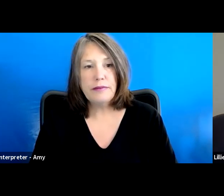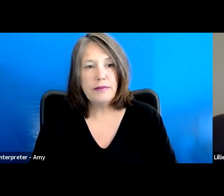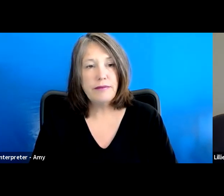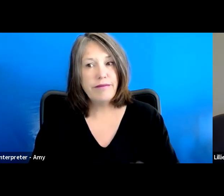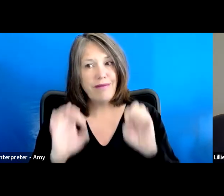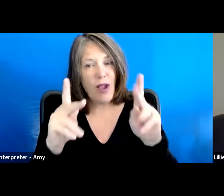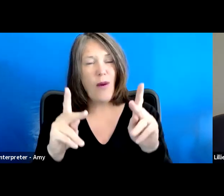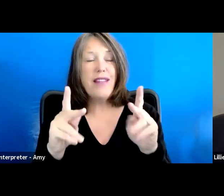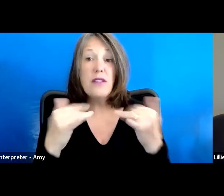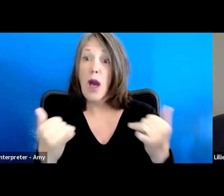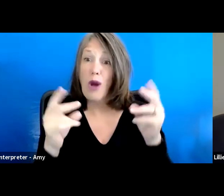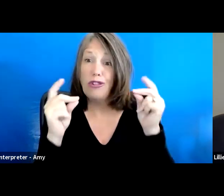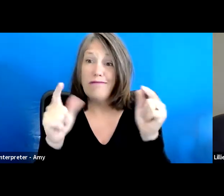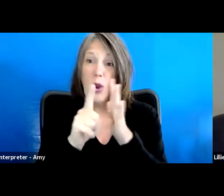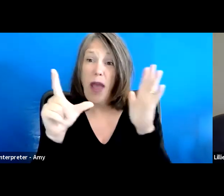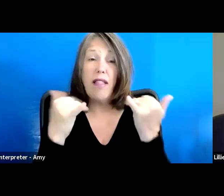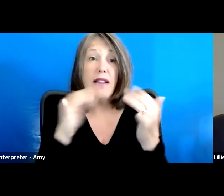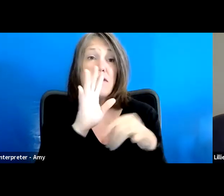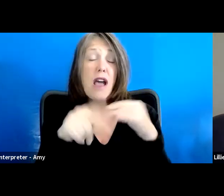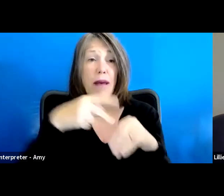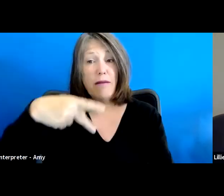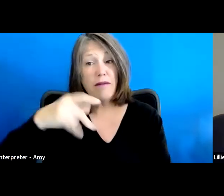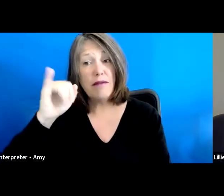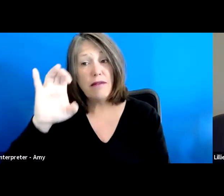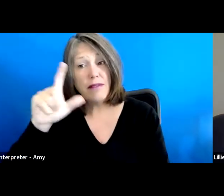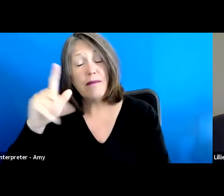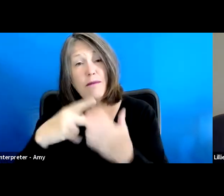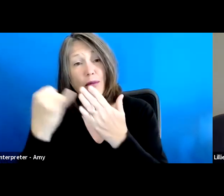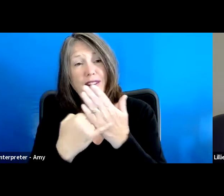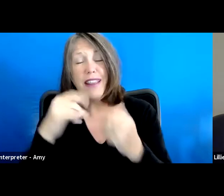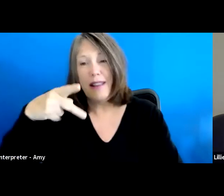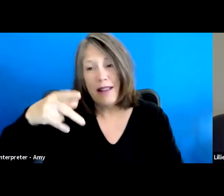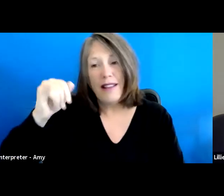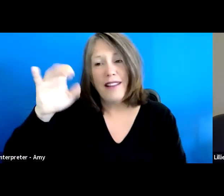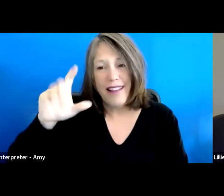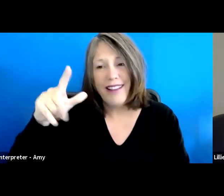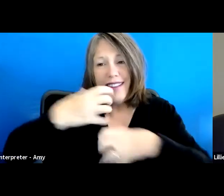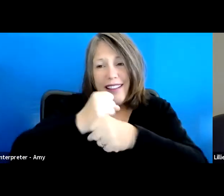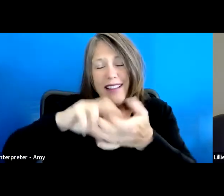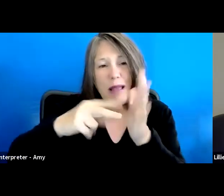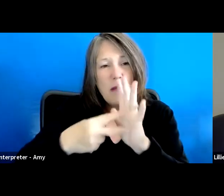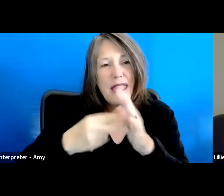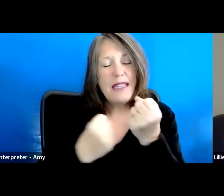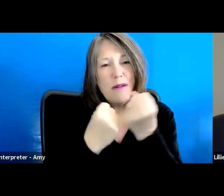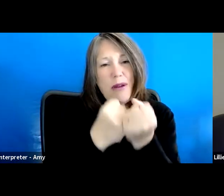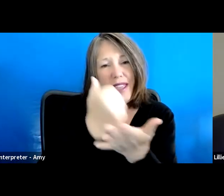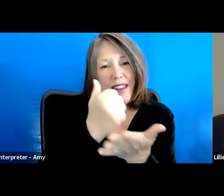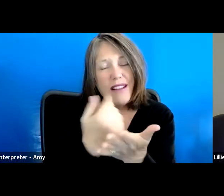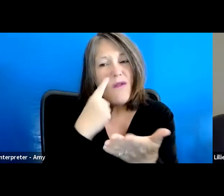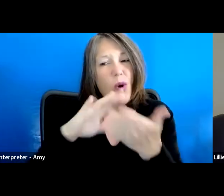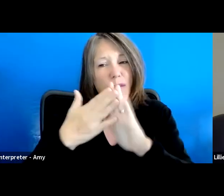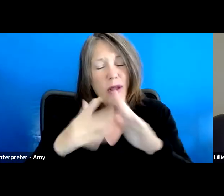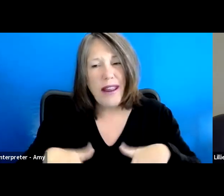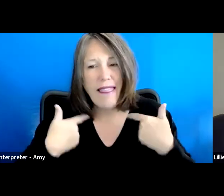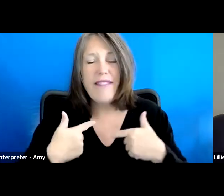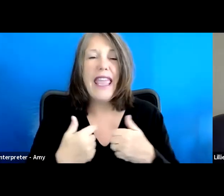Right, so really quick, let's talk about the Pickle project. Pickle stands for Promoting Interventions for Community